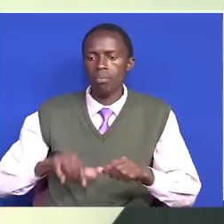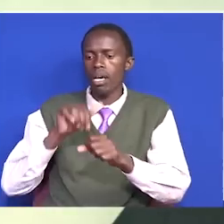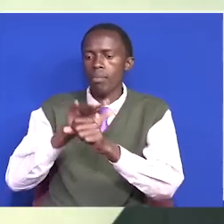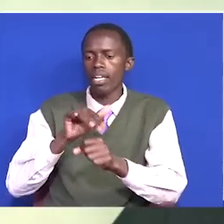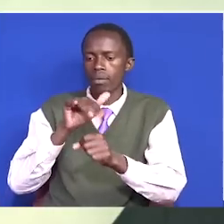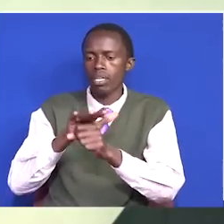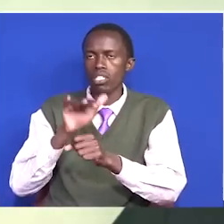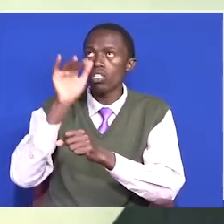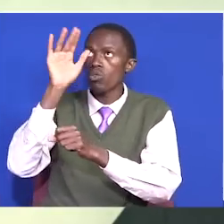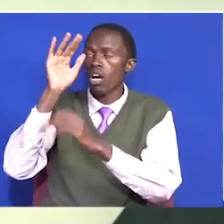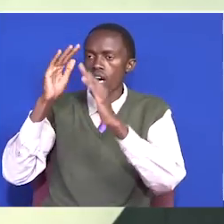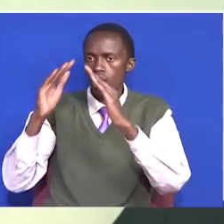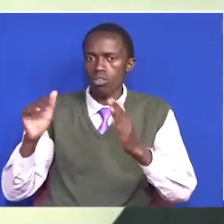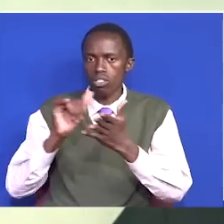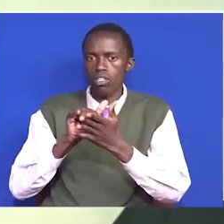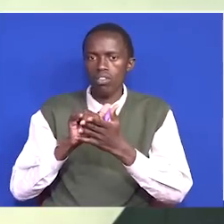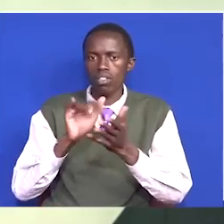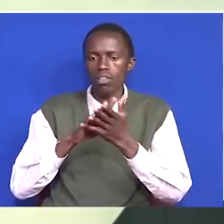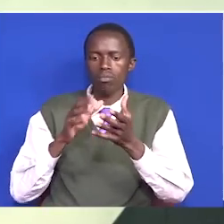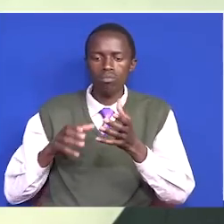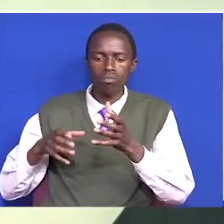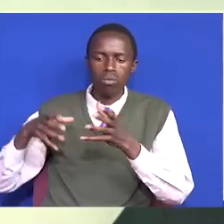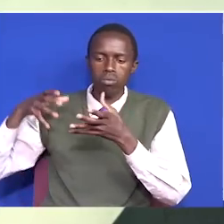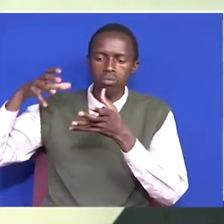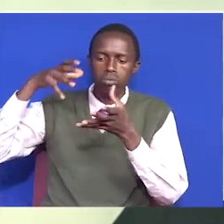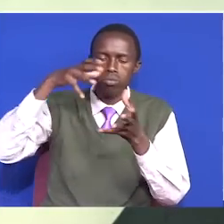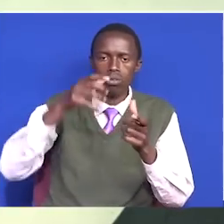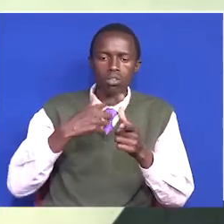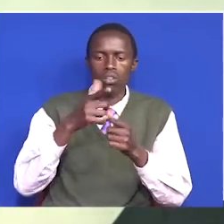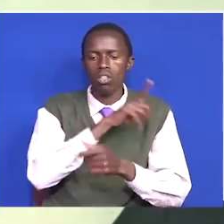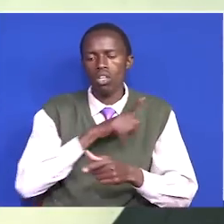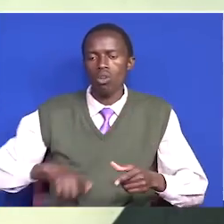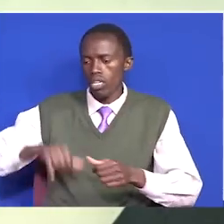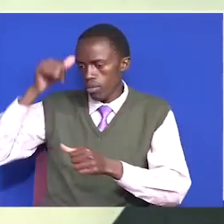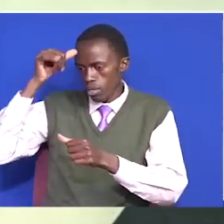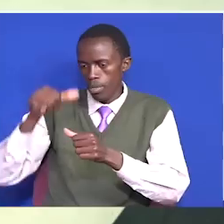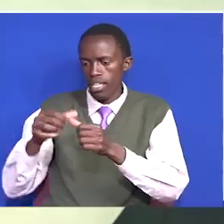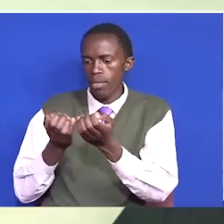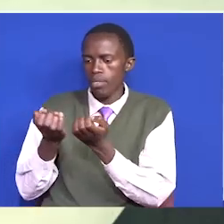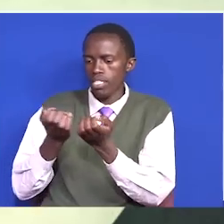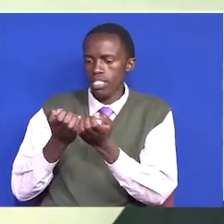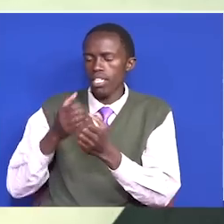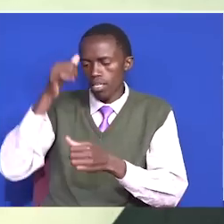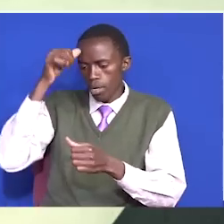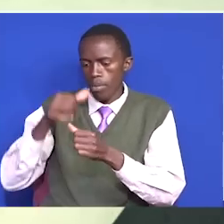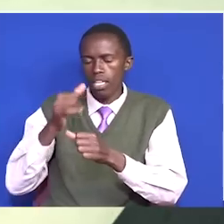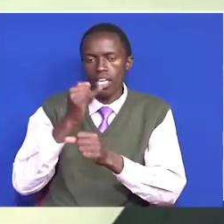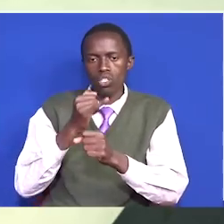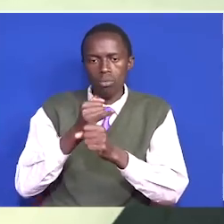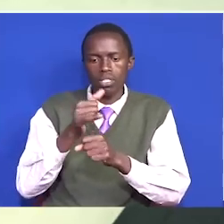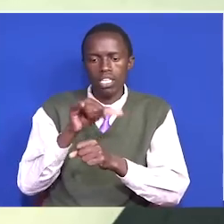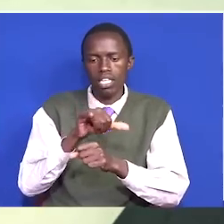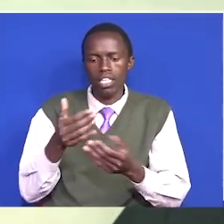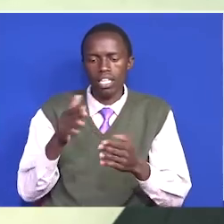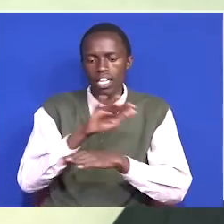abundance in your house. There will be an overflow, mighty Father. Lord God, remember their businesses, remember their careers. Lord God, anything